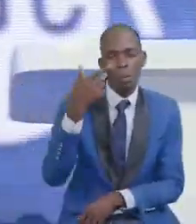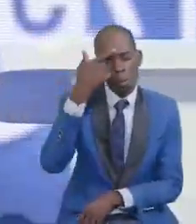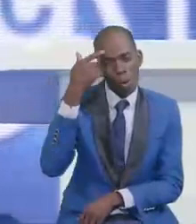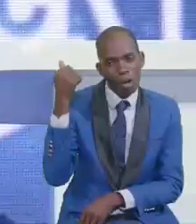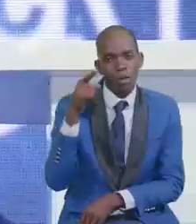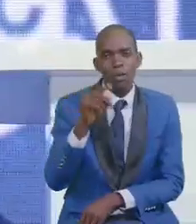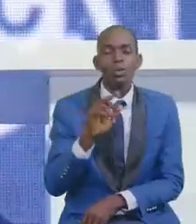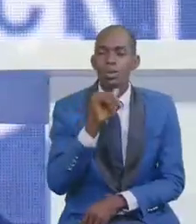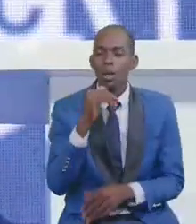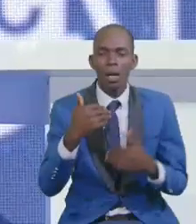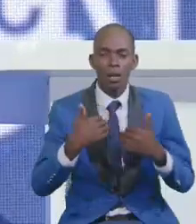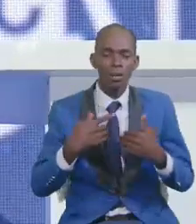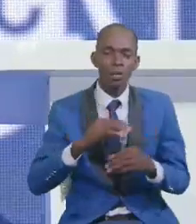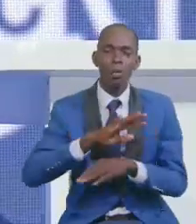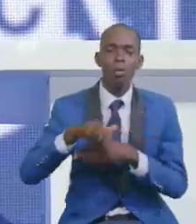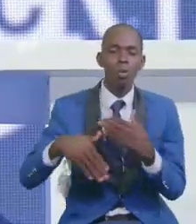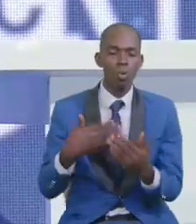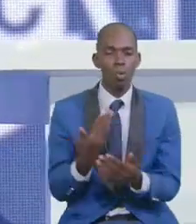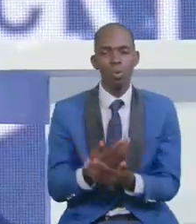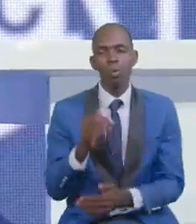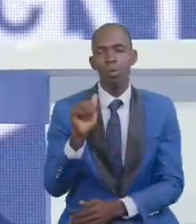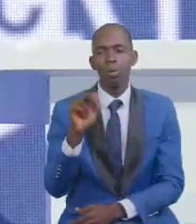whole armor of God.